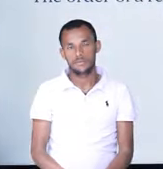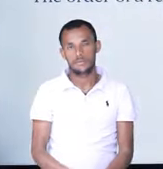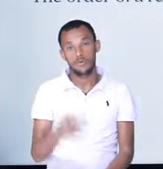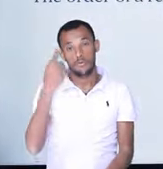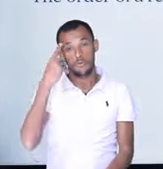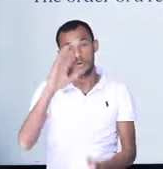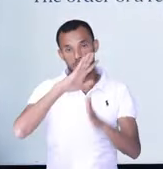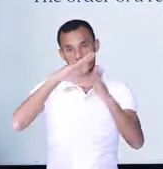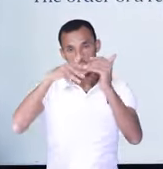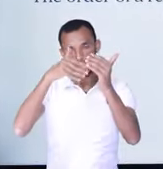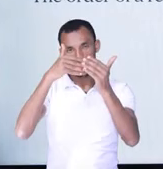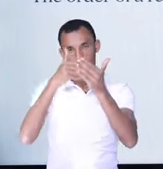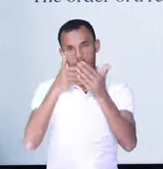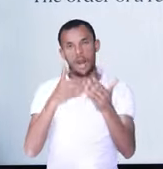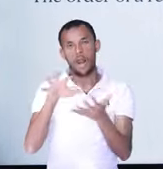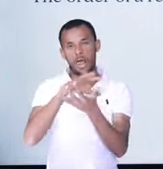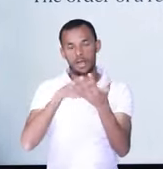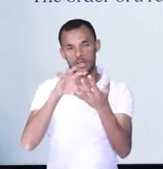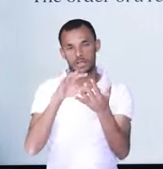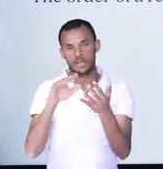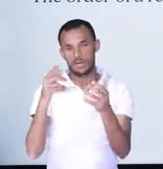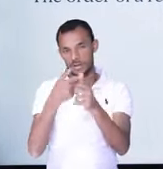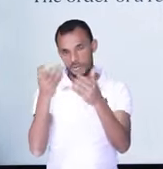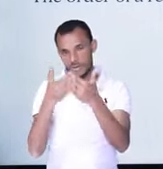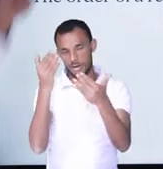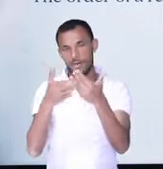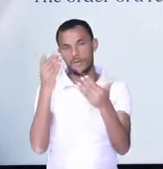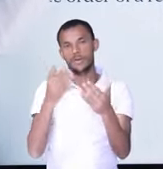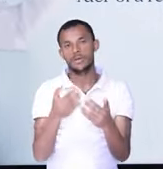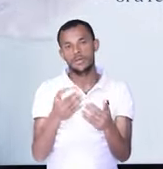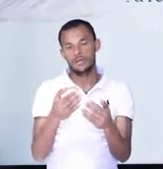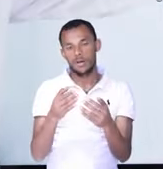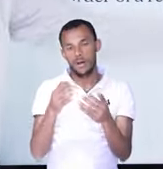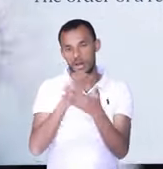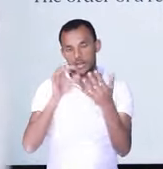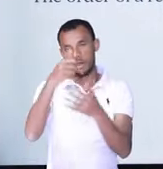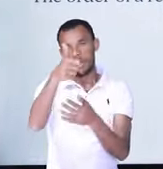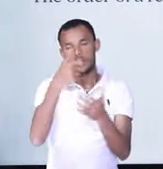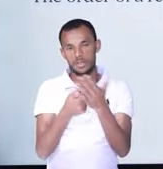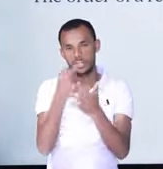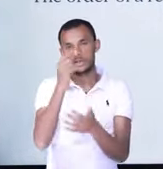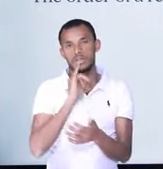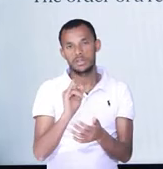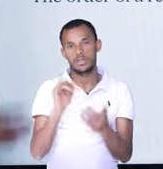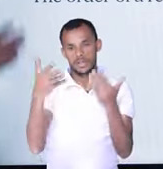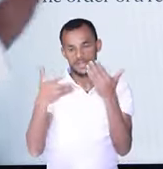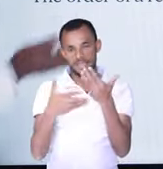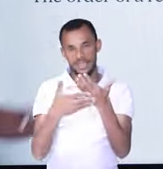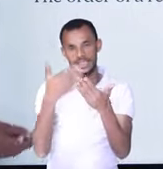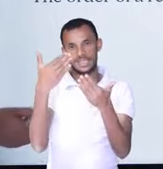For the general reaction, the previous one is for a simple reaction, A. Look at this one. This is a